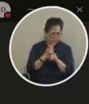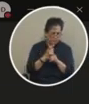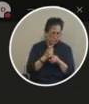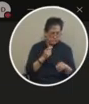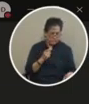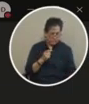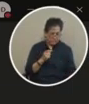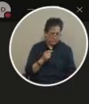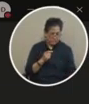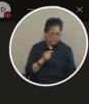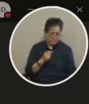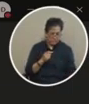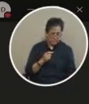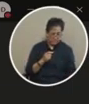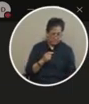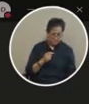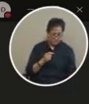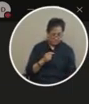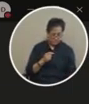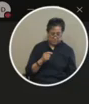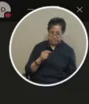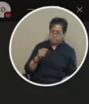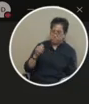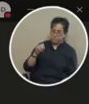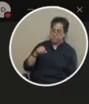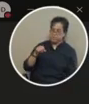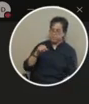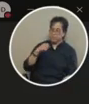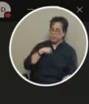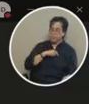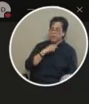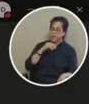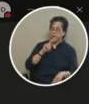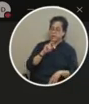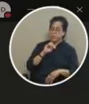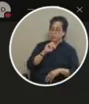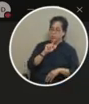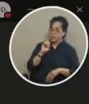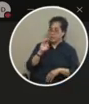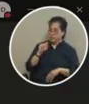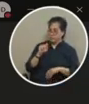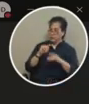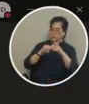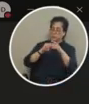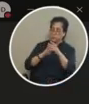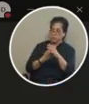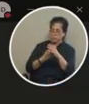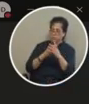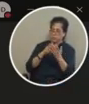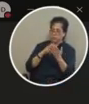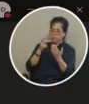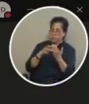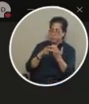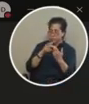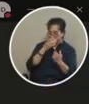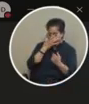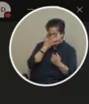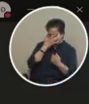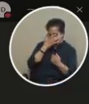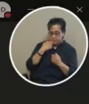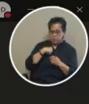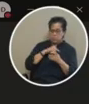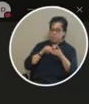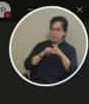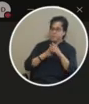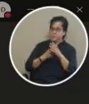So each of the capital programs, we presented a rollout or an execution to these programs. We started